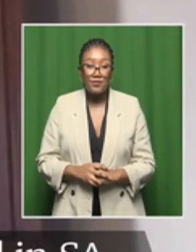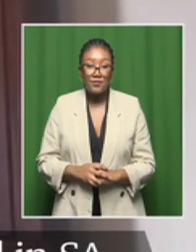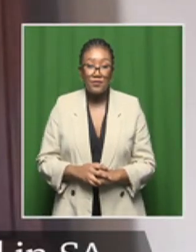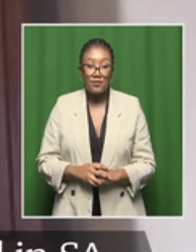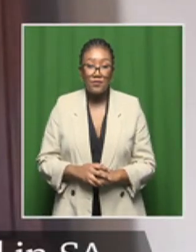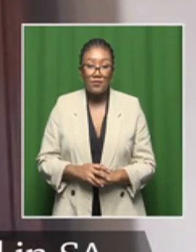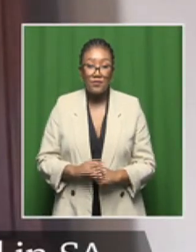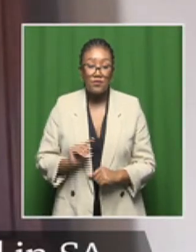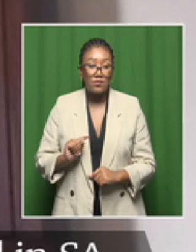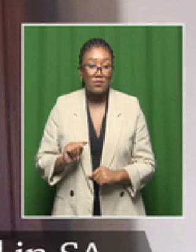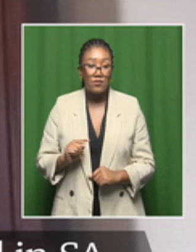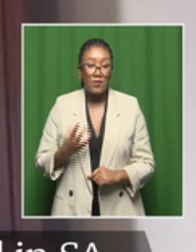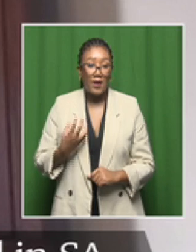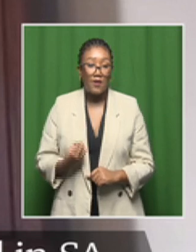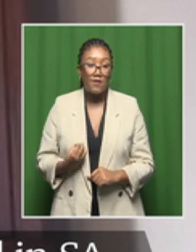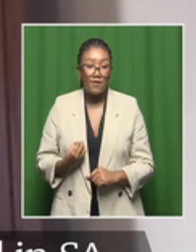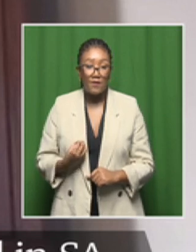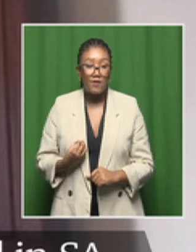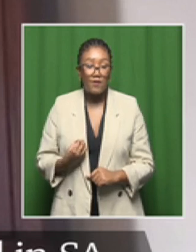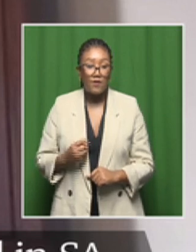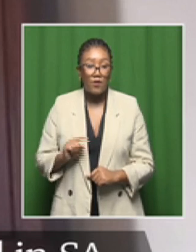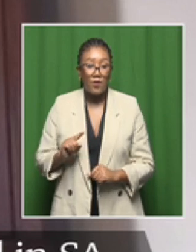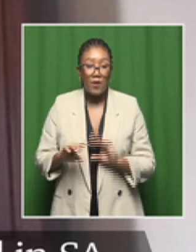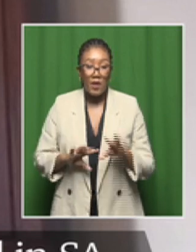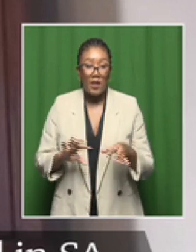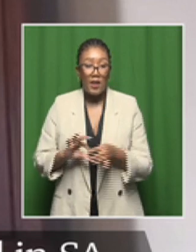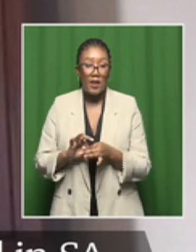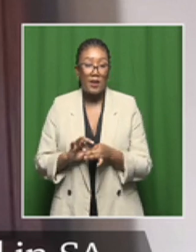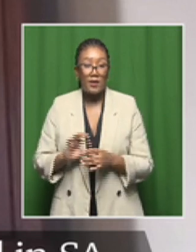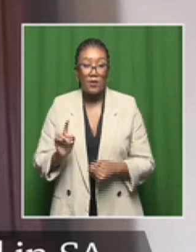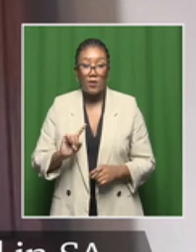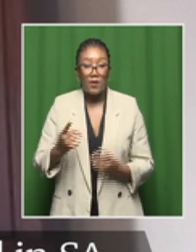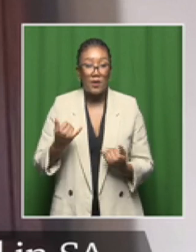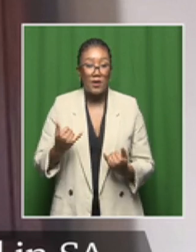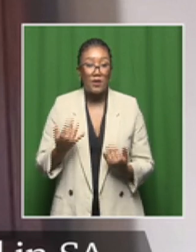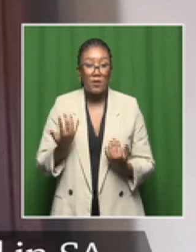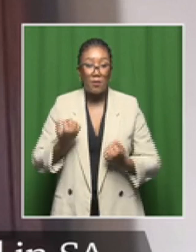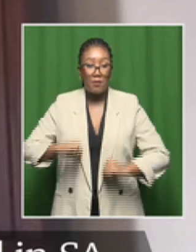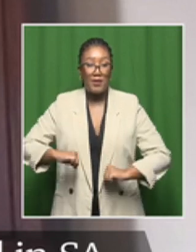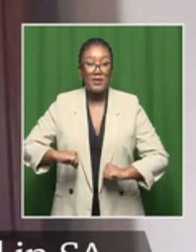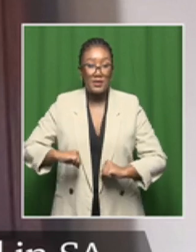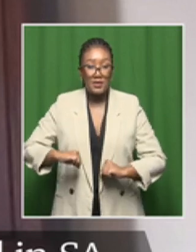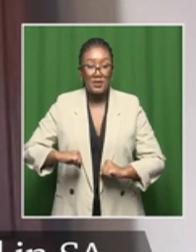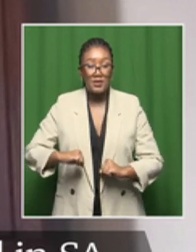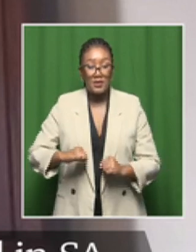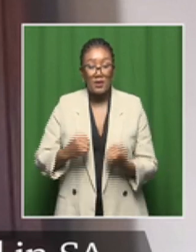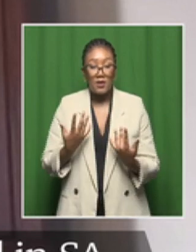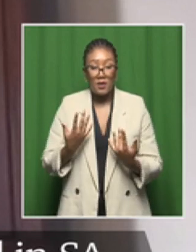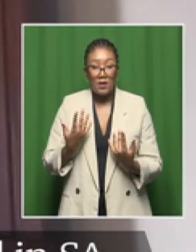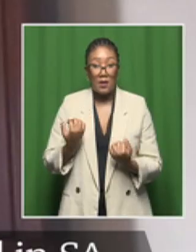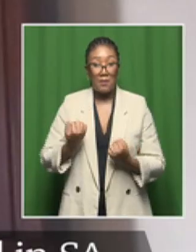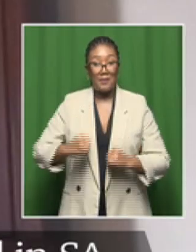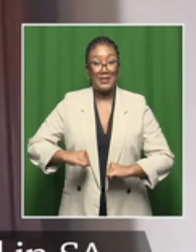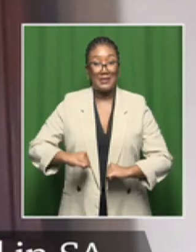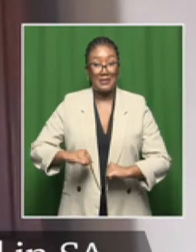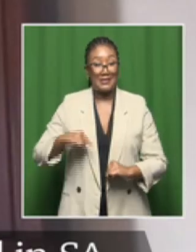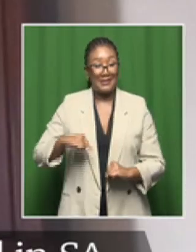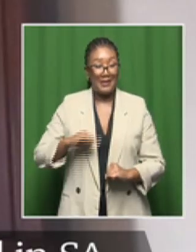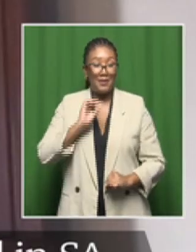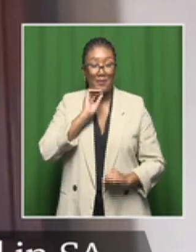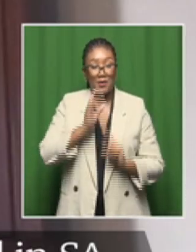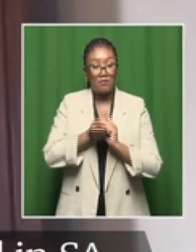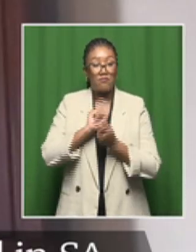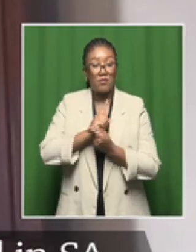a number of links to all of this, to obesity and weight gain, which is what you referred to at